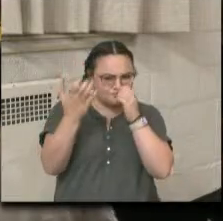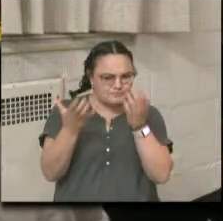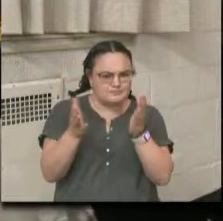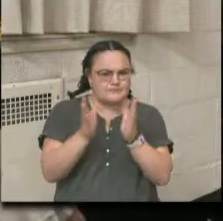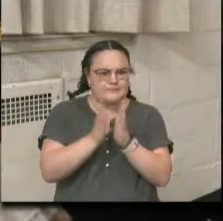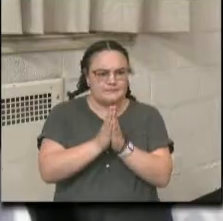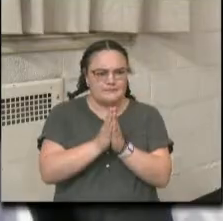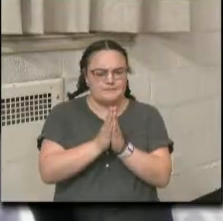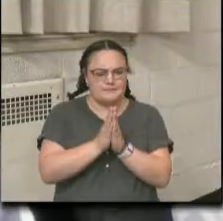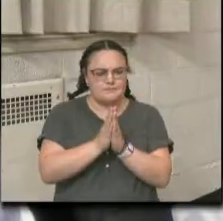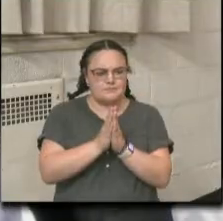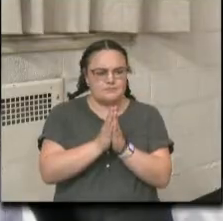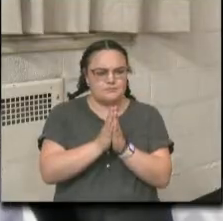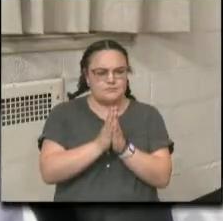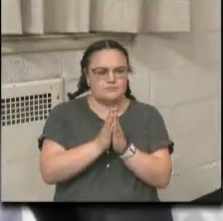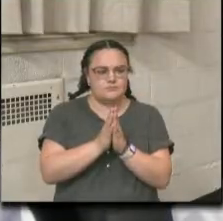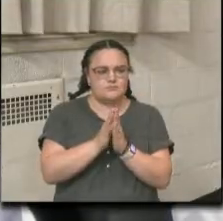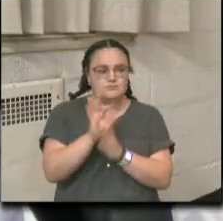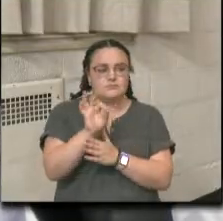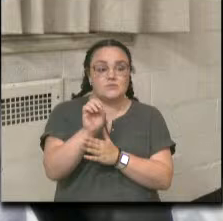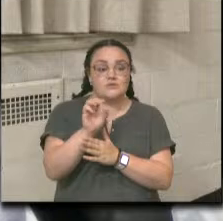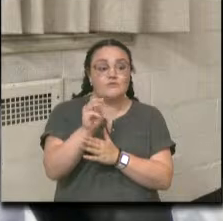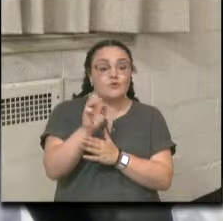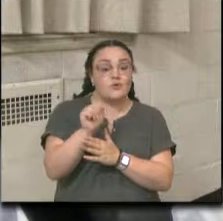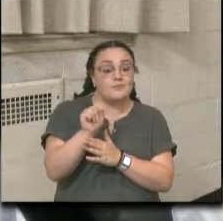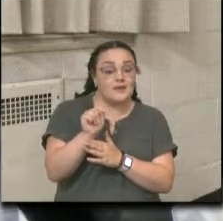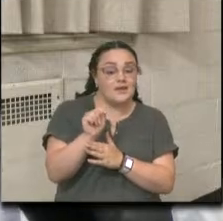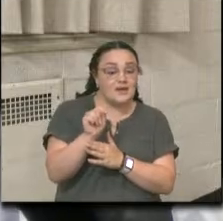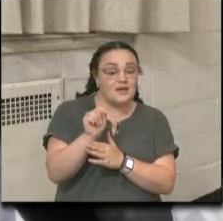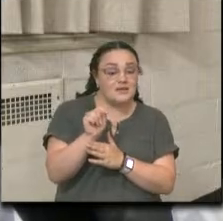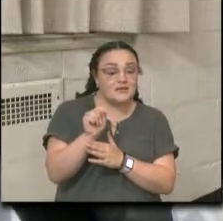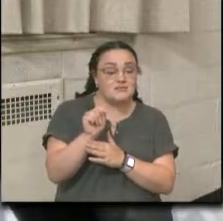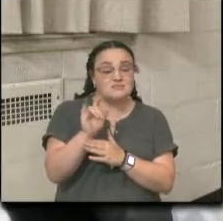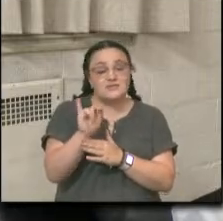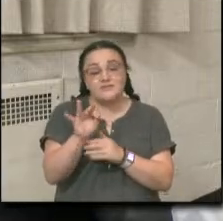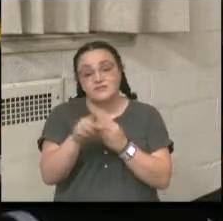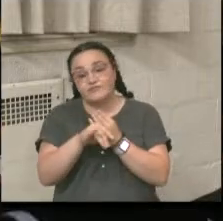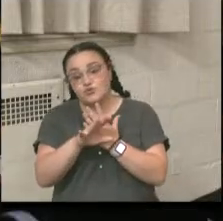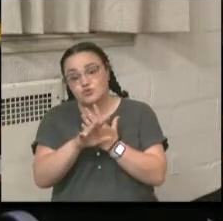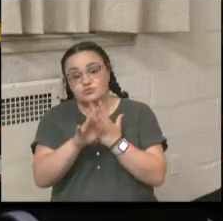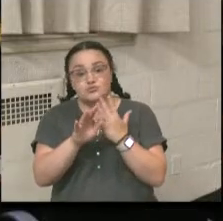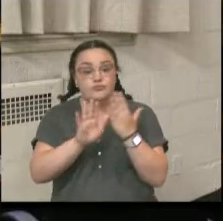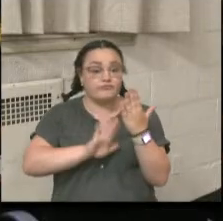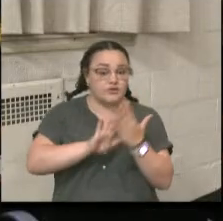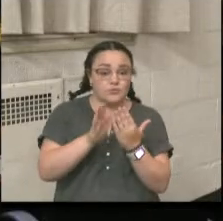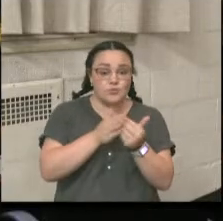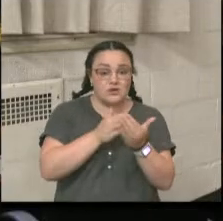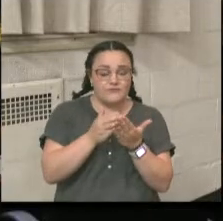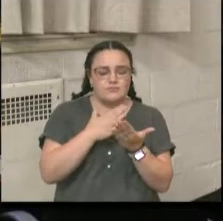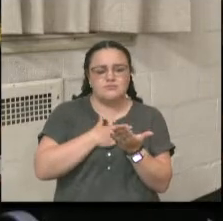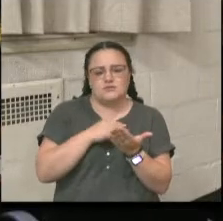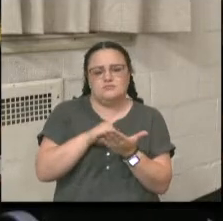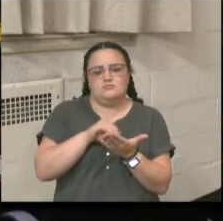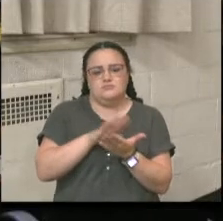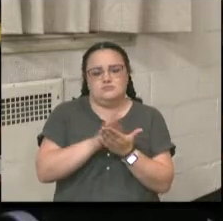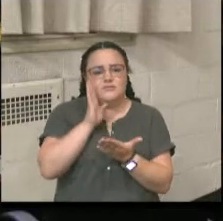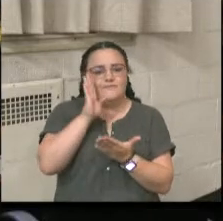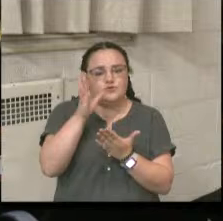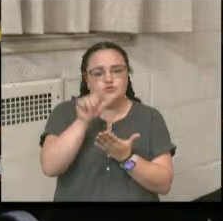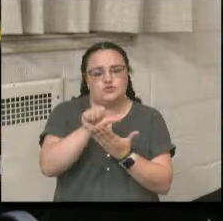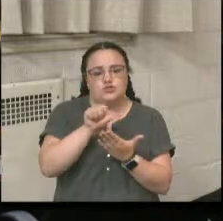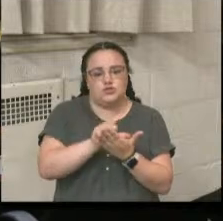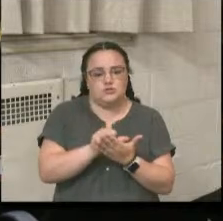the format of the meetings be put on a future agenda. Okay, thank you. Any other discussion?